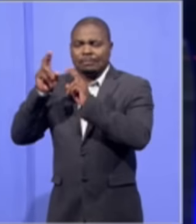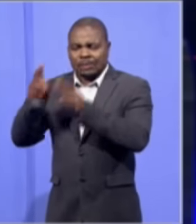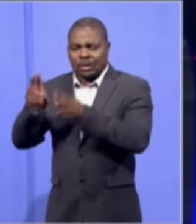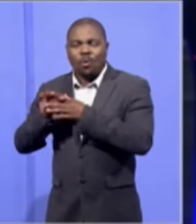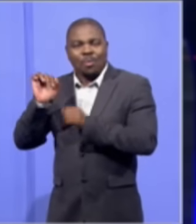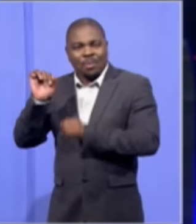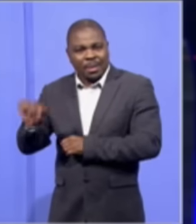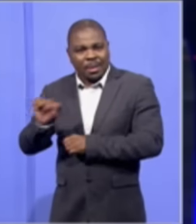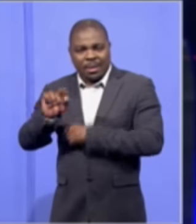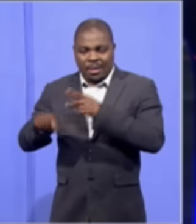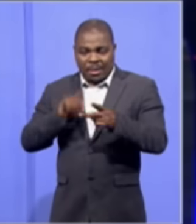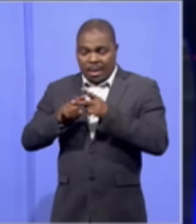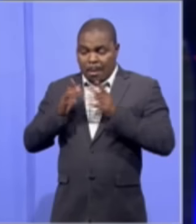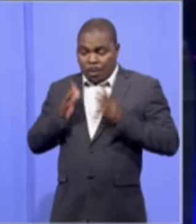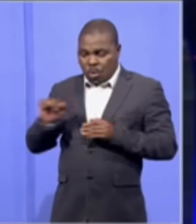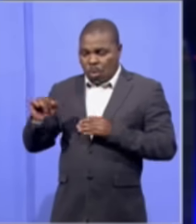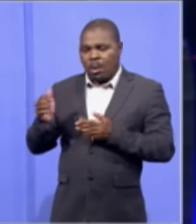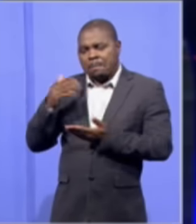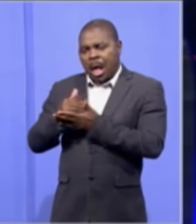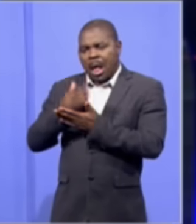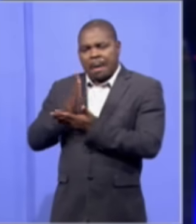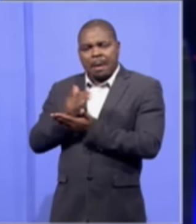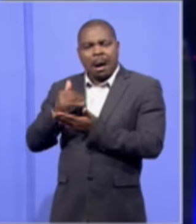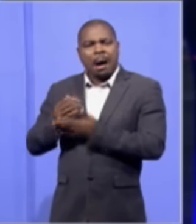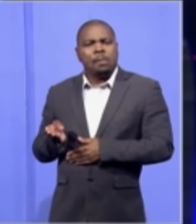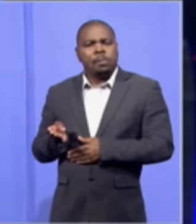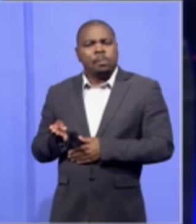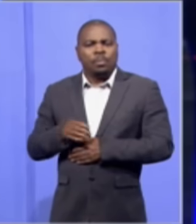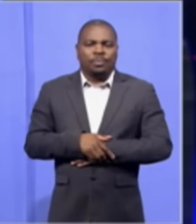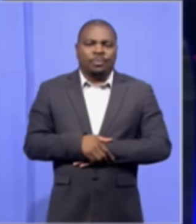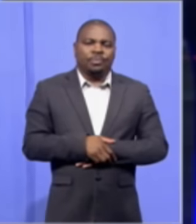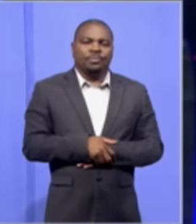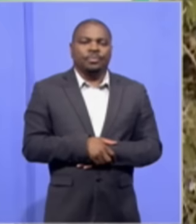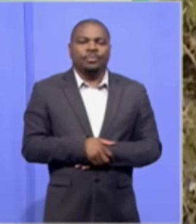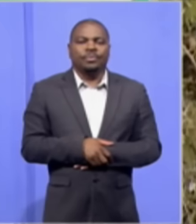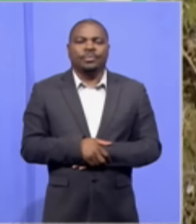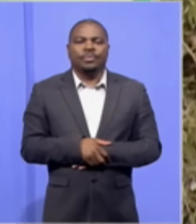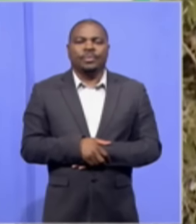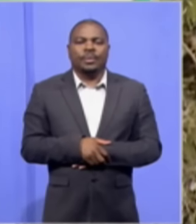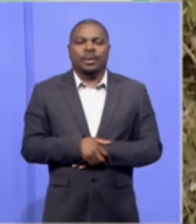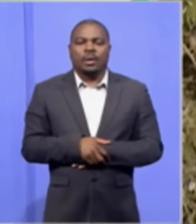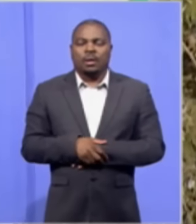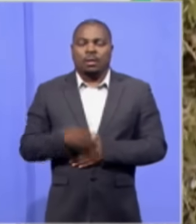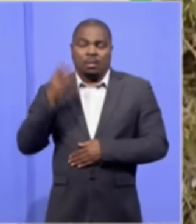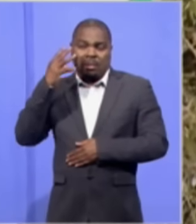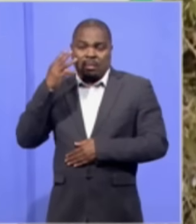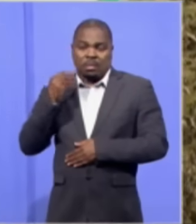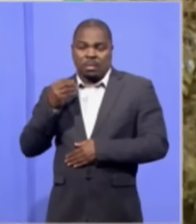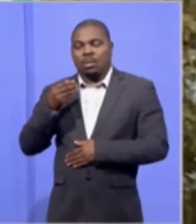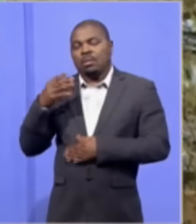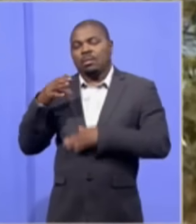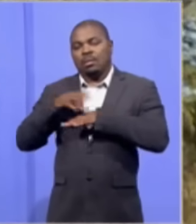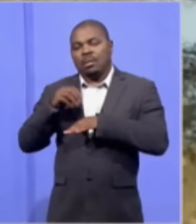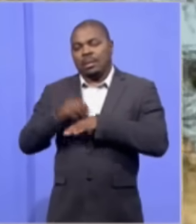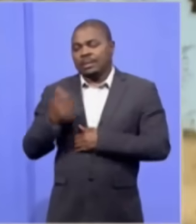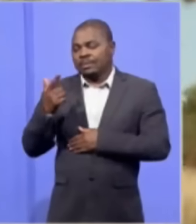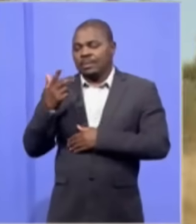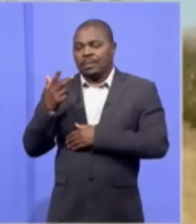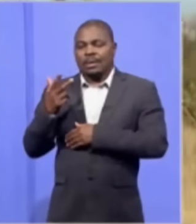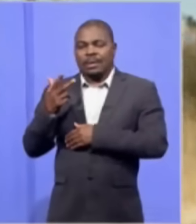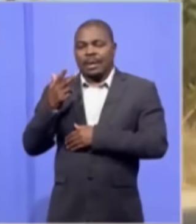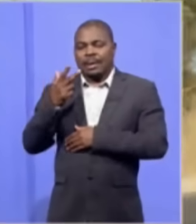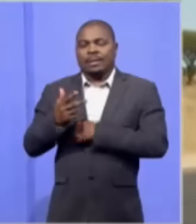hae. Mmele wa hae le ona o ne o kgautswe dikoto. mokgekolo wa mengwaga e 37 o be a begilwe